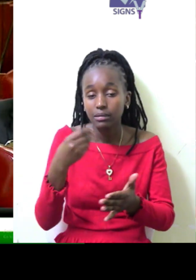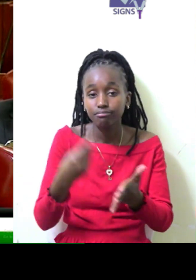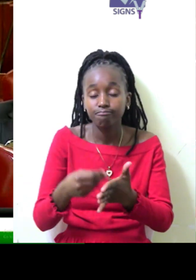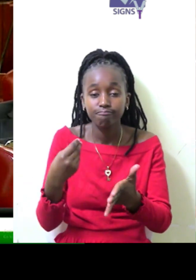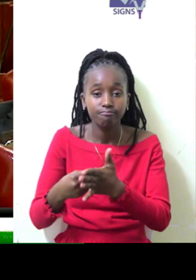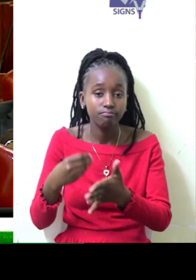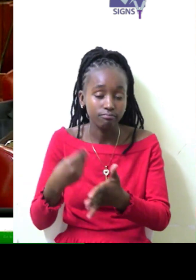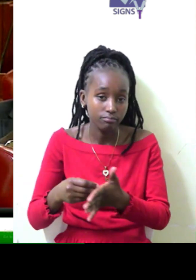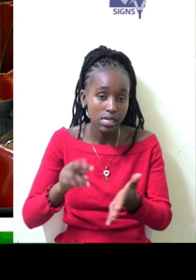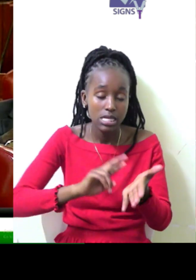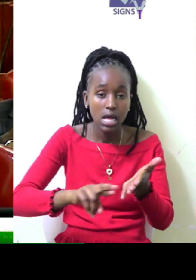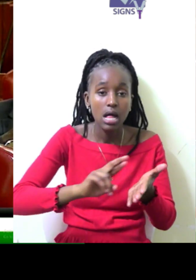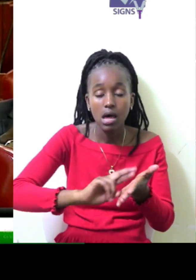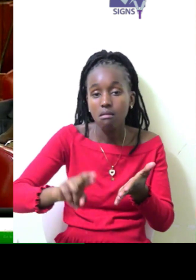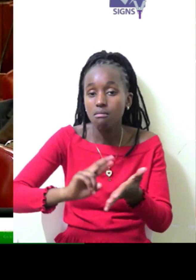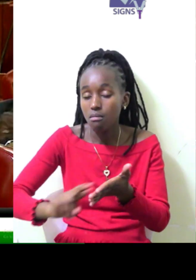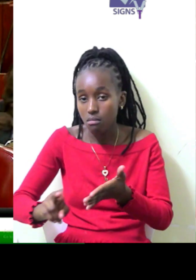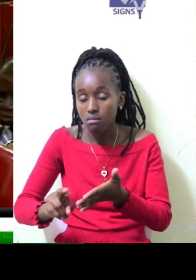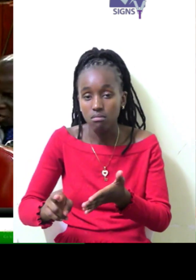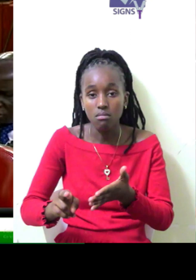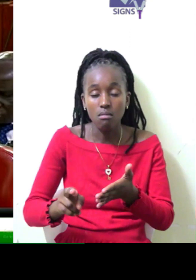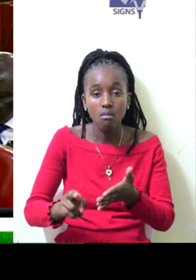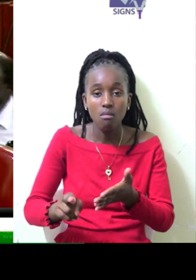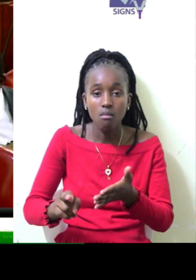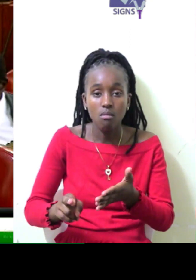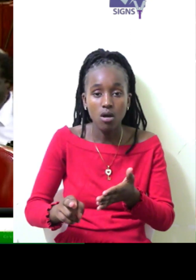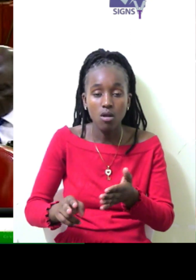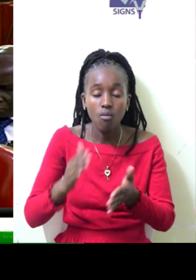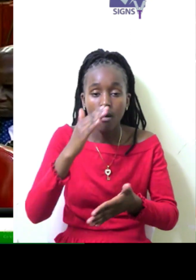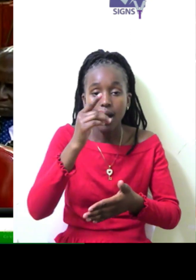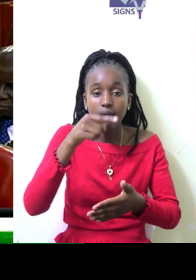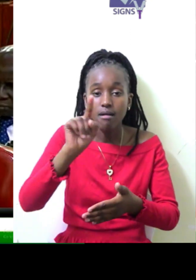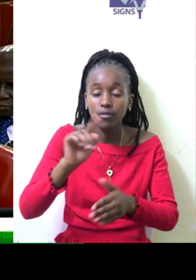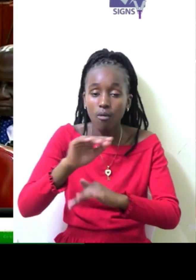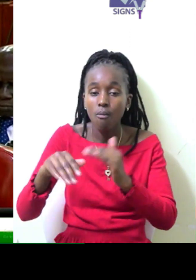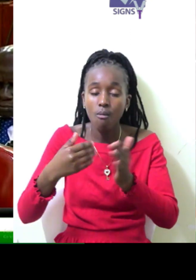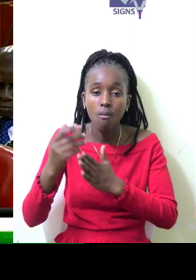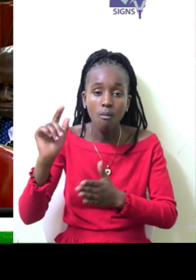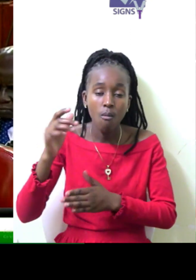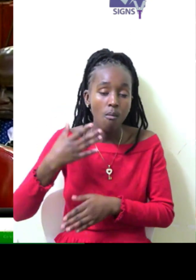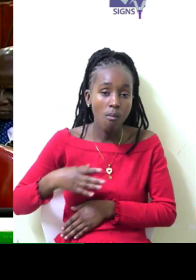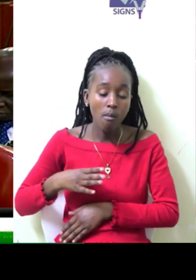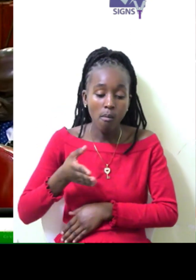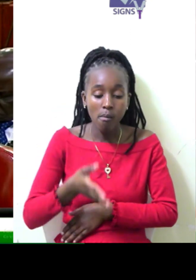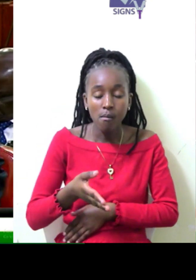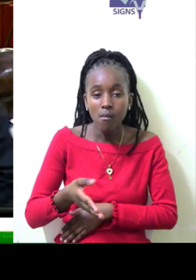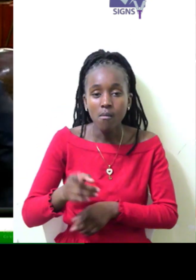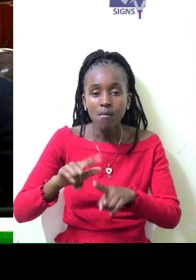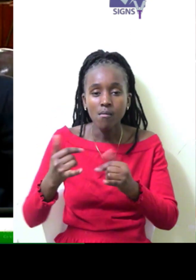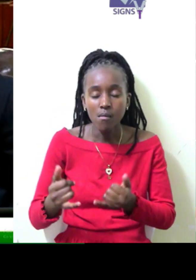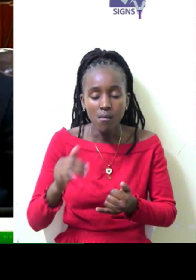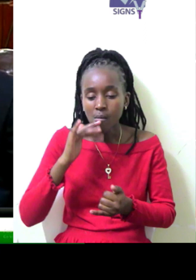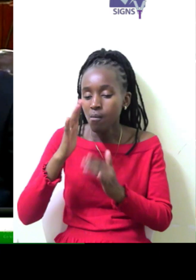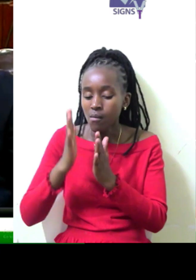right to state officers within parliament, like all other employees under the Employment Act. But Honorable